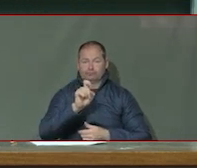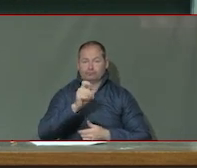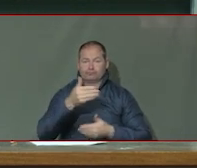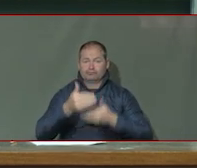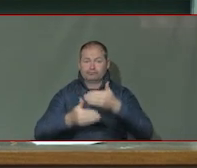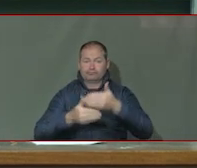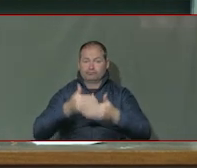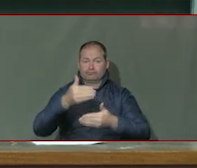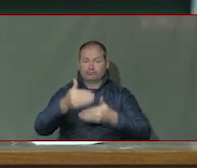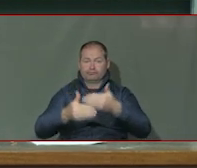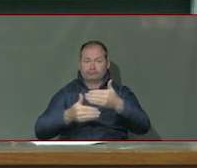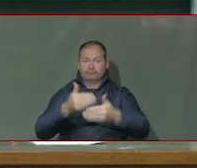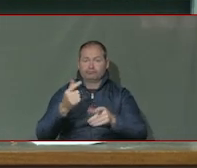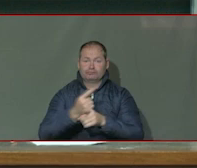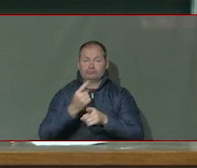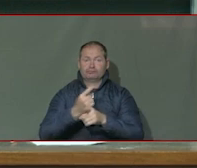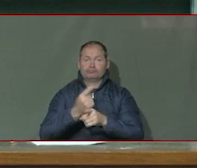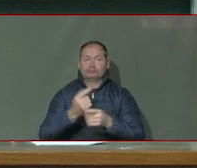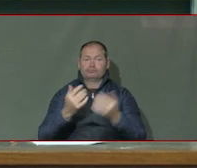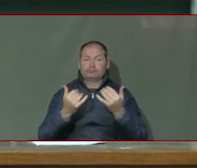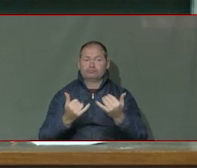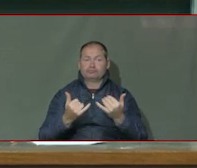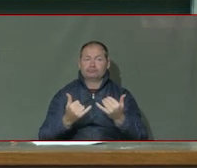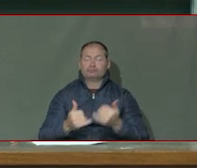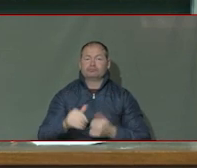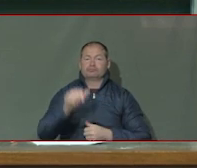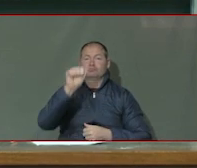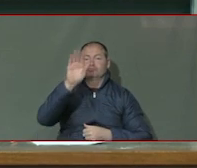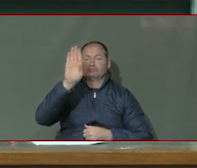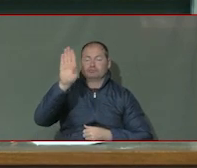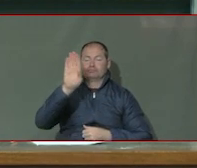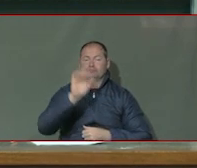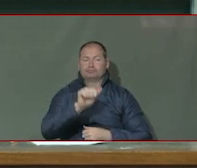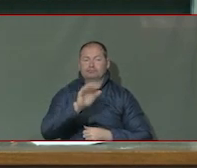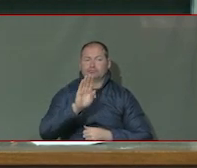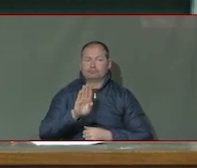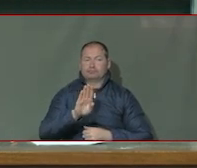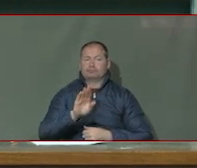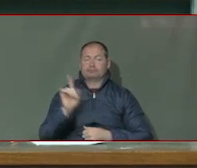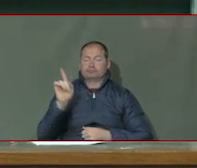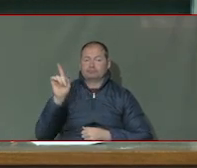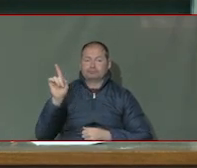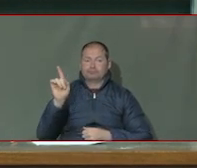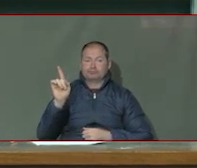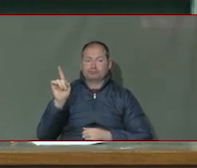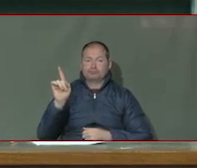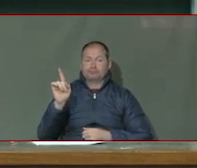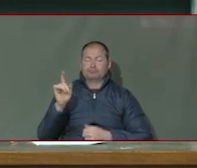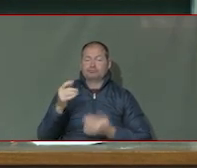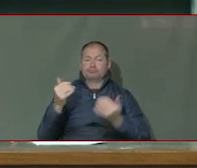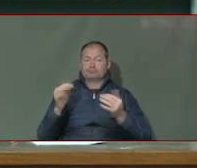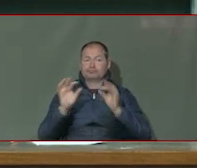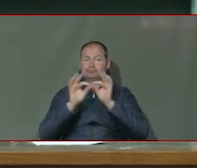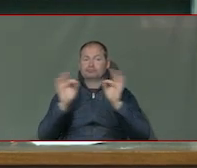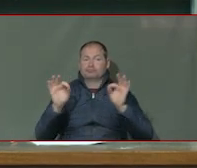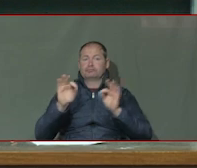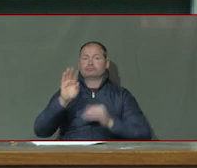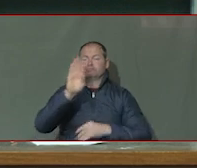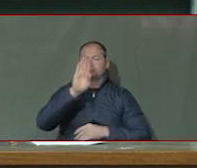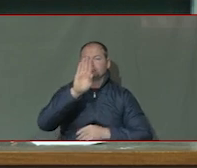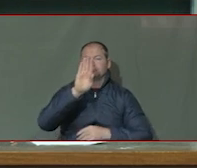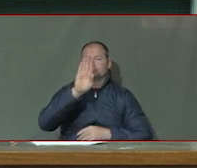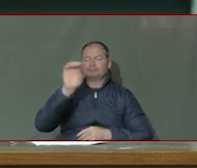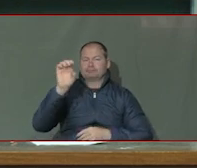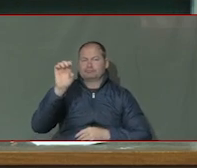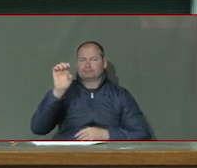BE. Here they asked you the gradient of AB. Here they asked you to find the equation of BE.